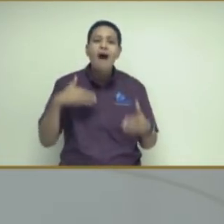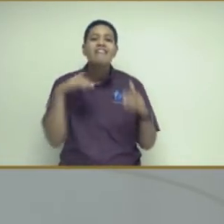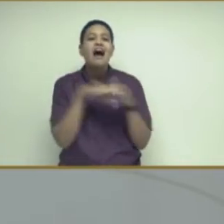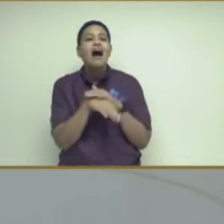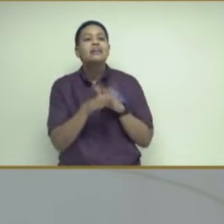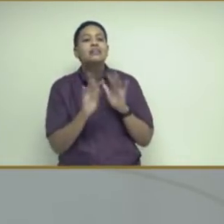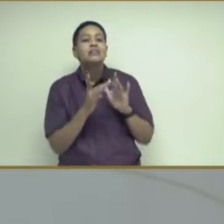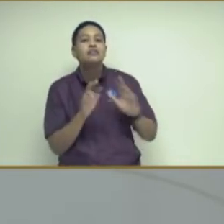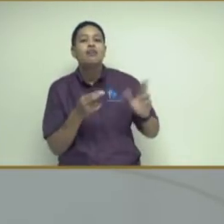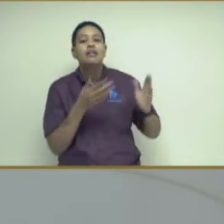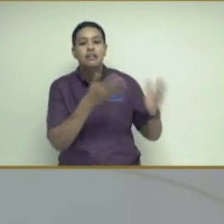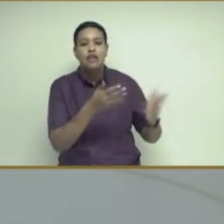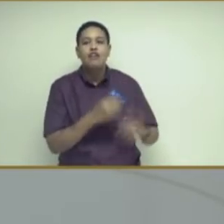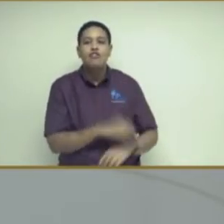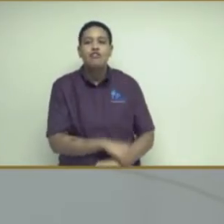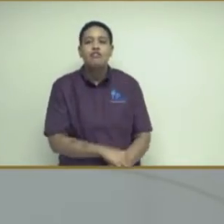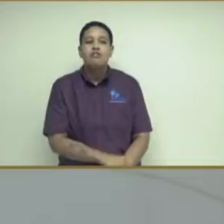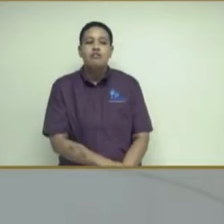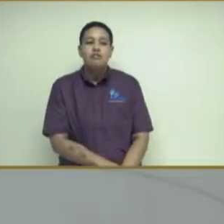the site.